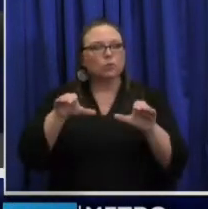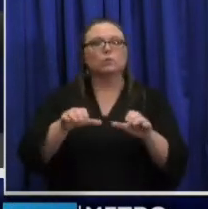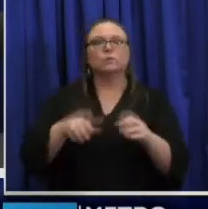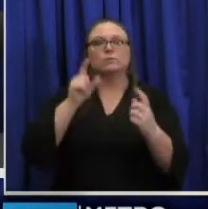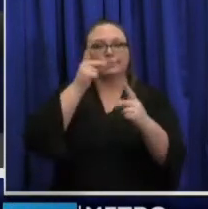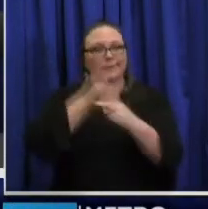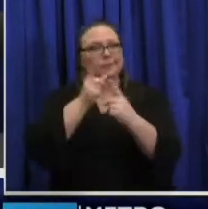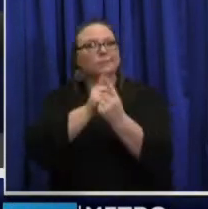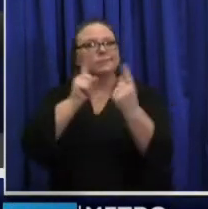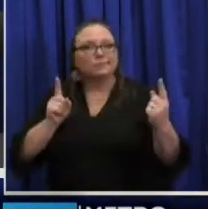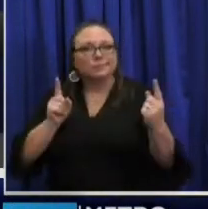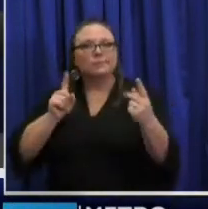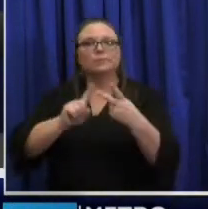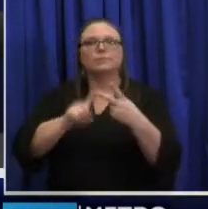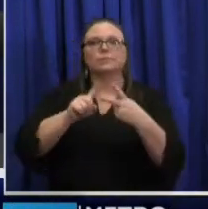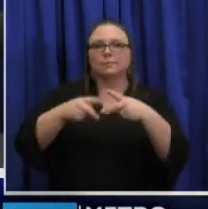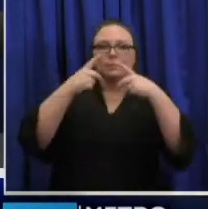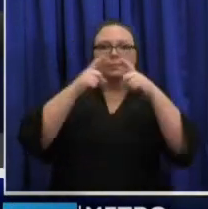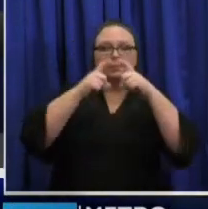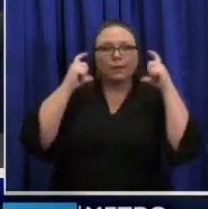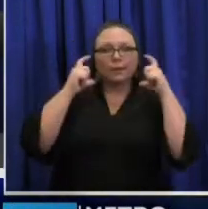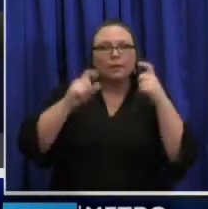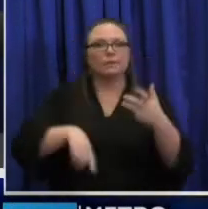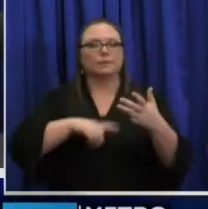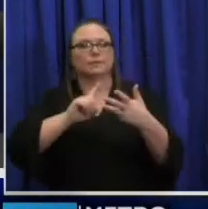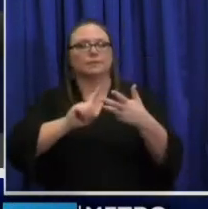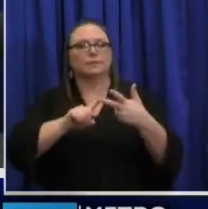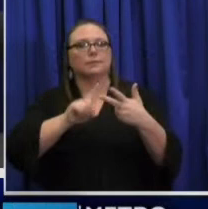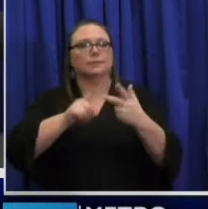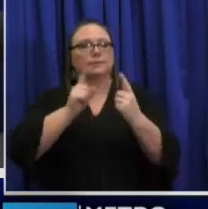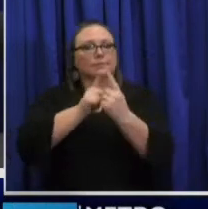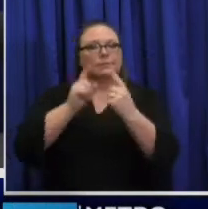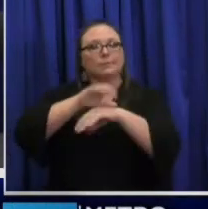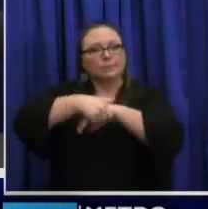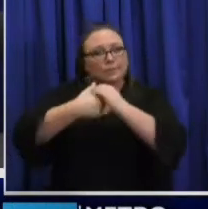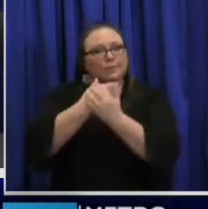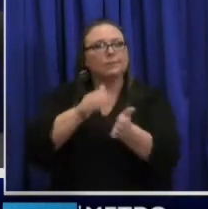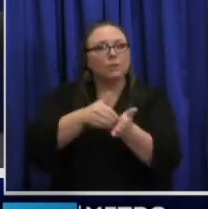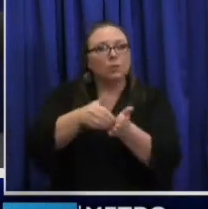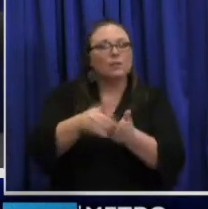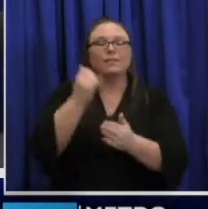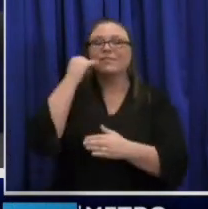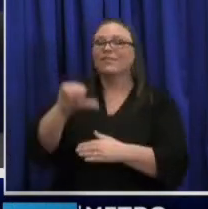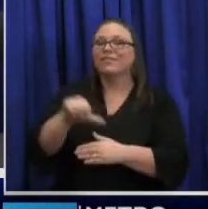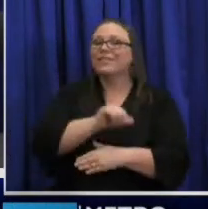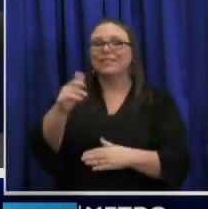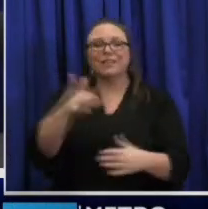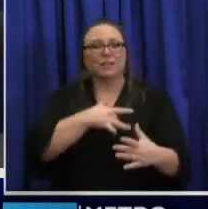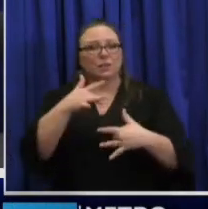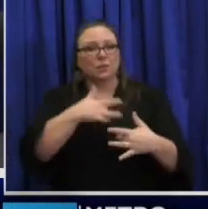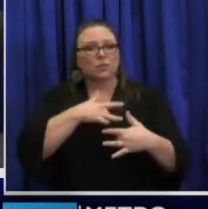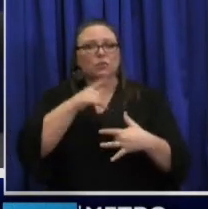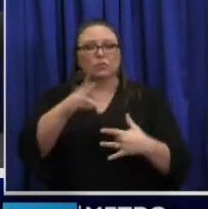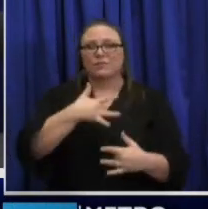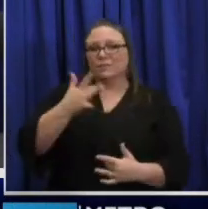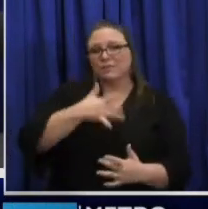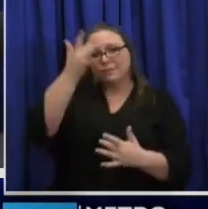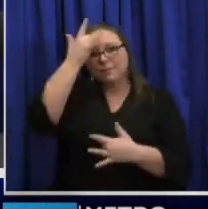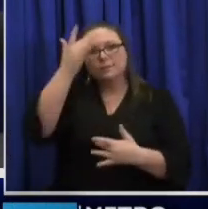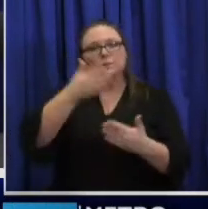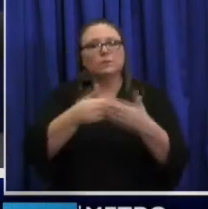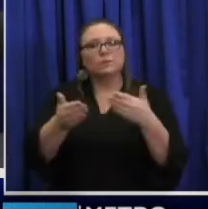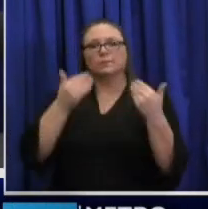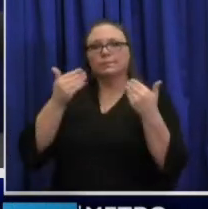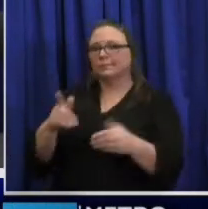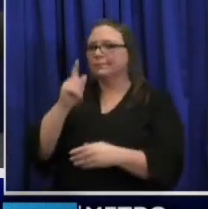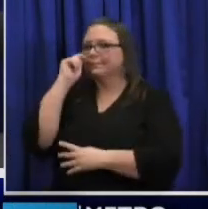apart, wear a mask, keep your distance in public, and wash your hands. If you have any concern about being infected, get